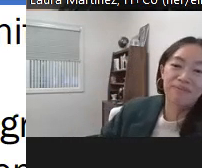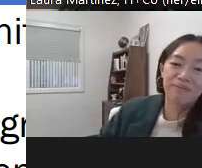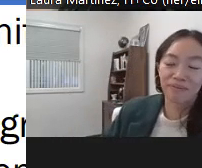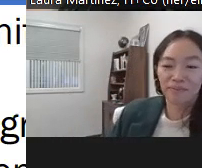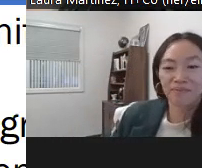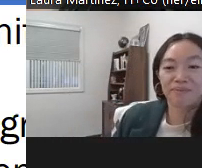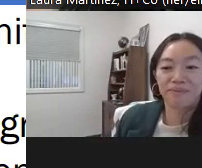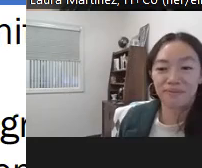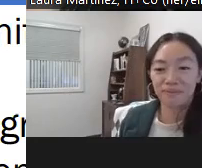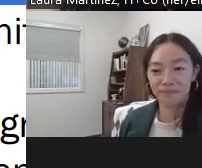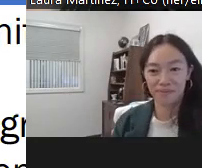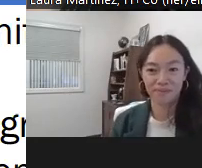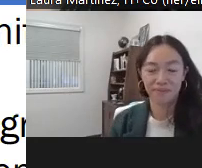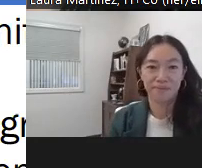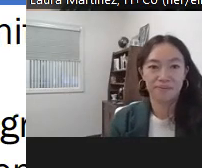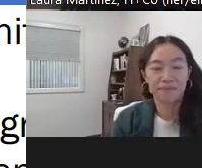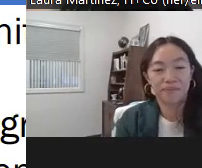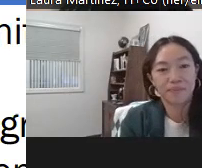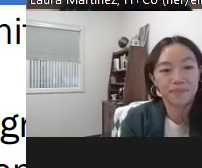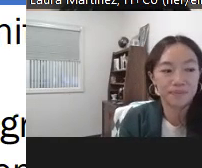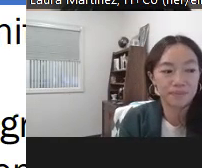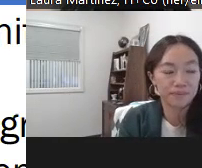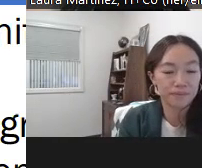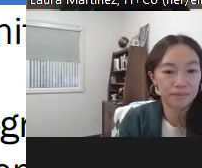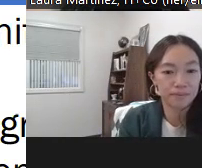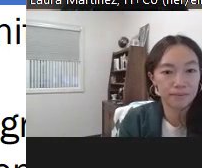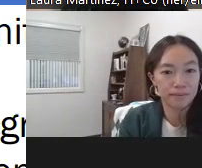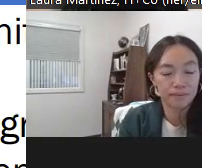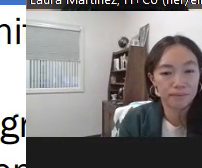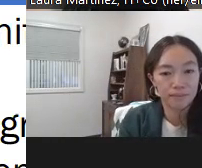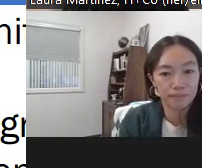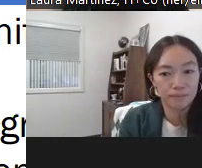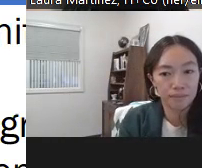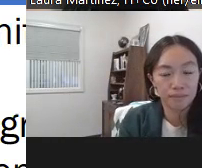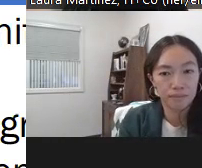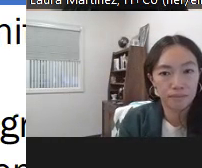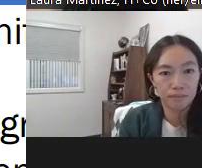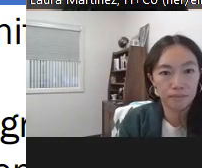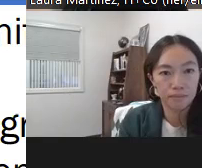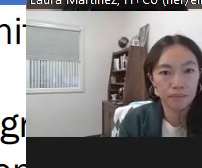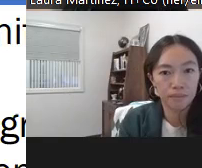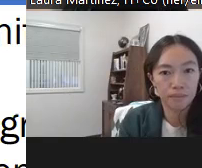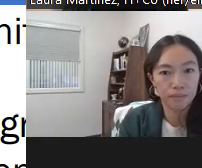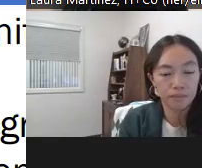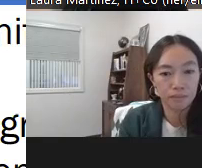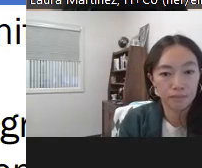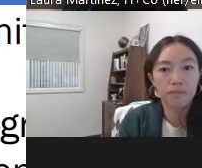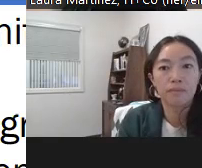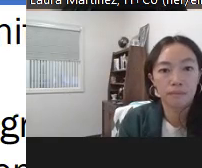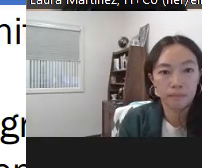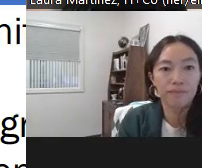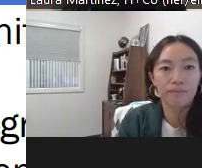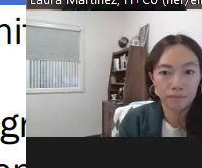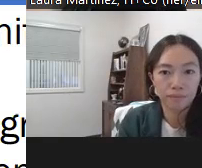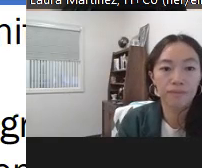so which. Trying to have someone come out to take a look at that. How do you go about that to